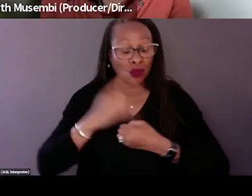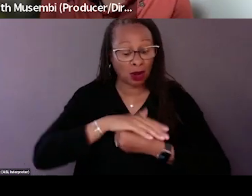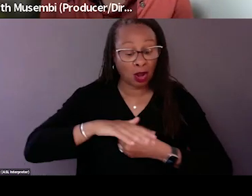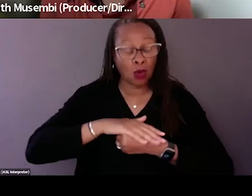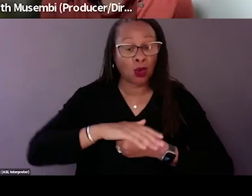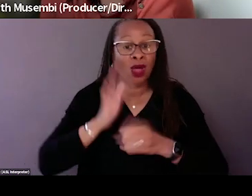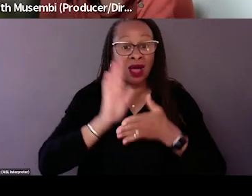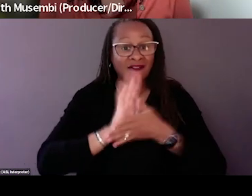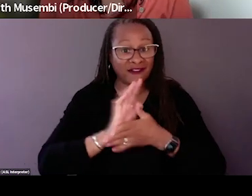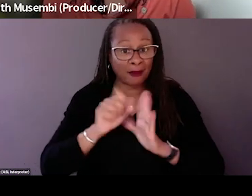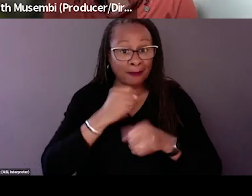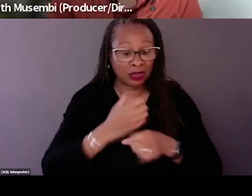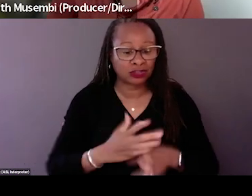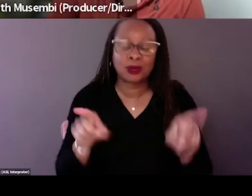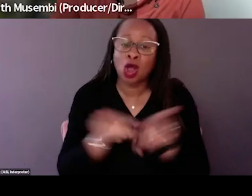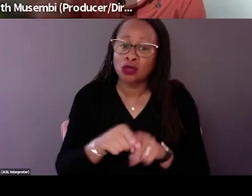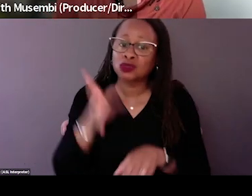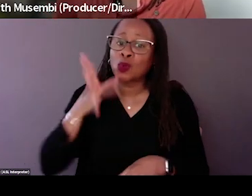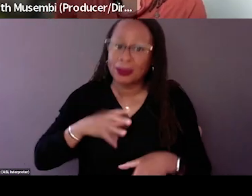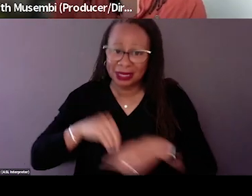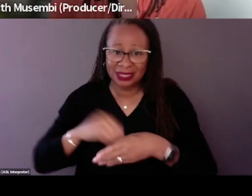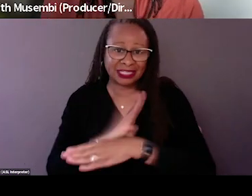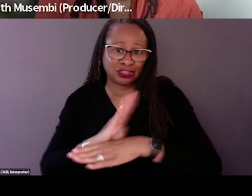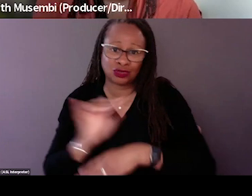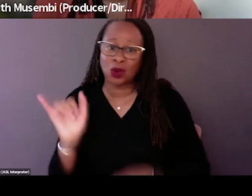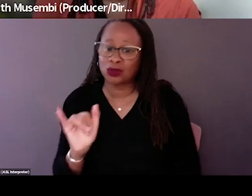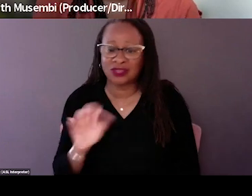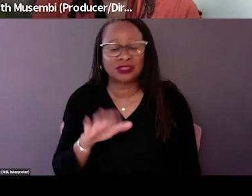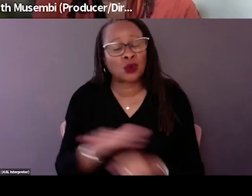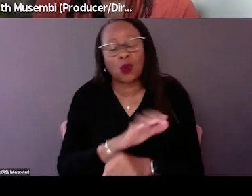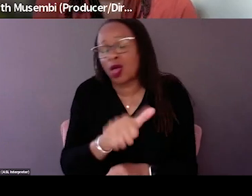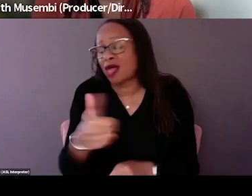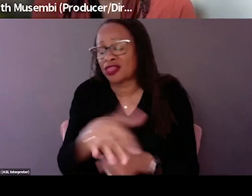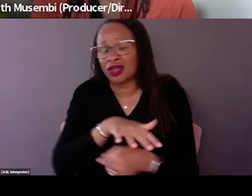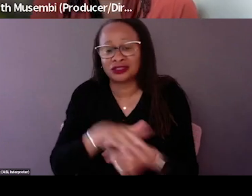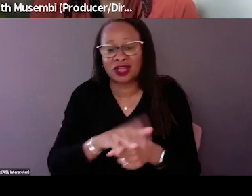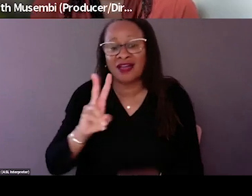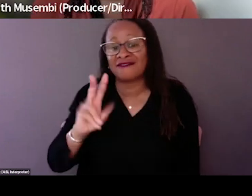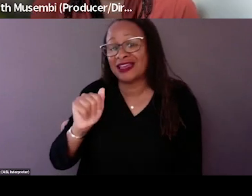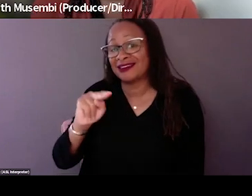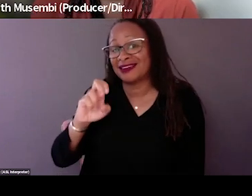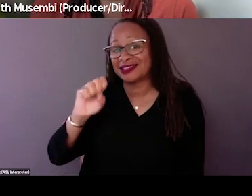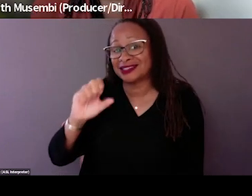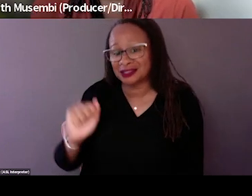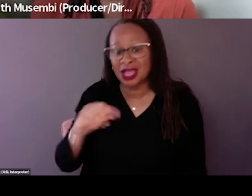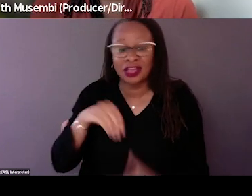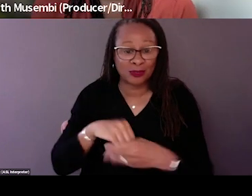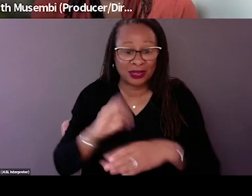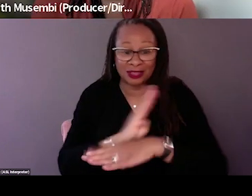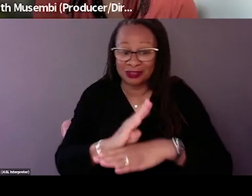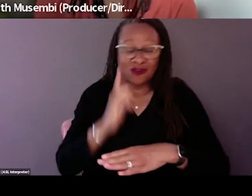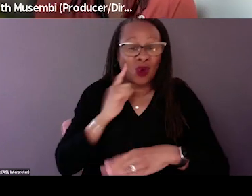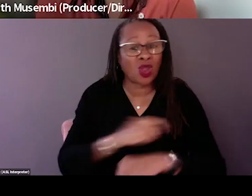but for women in the industry. That's a whole other area. Vanessa, you've been in the industry for a long time,